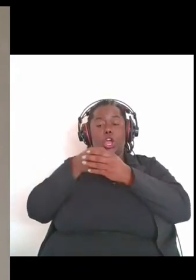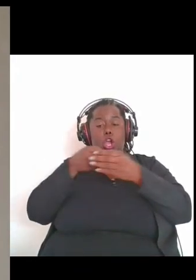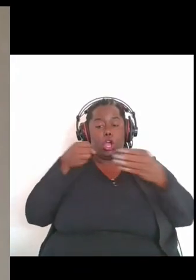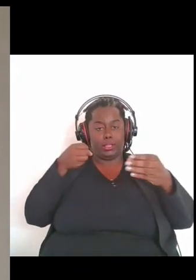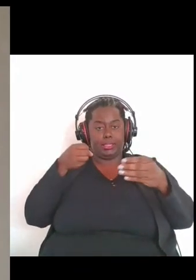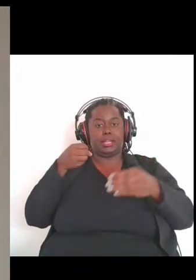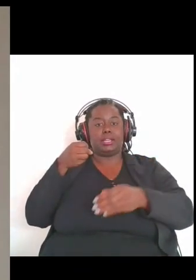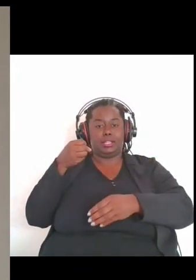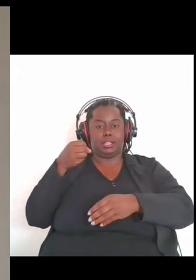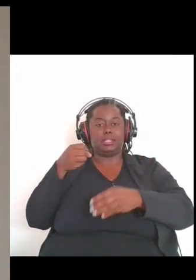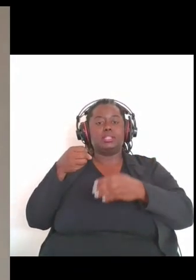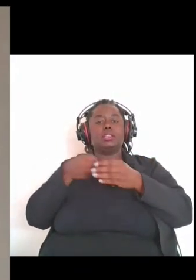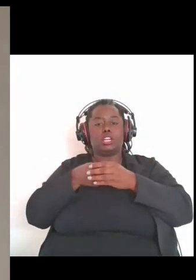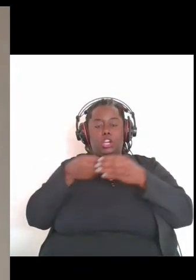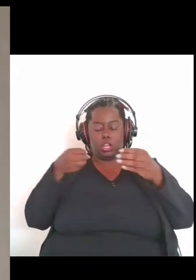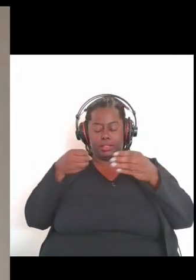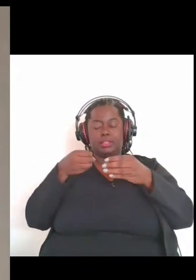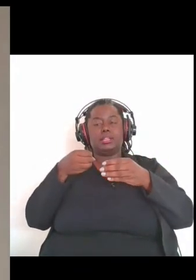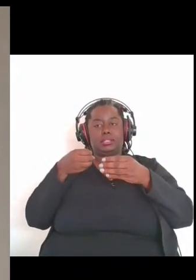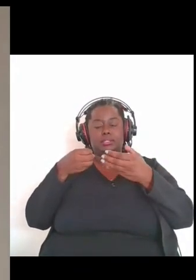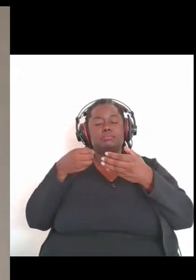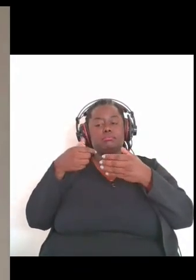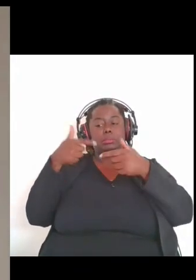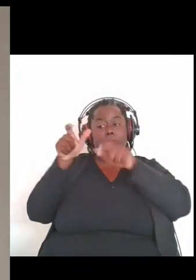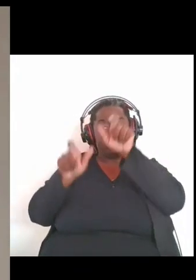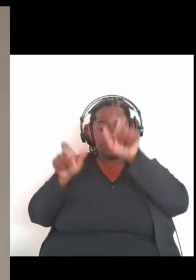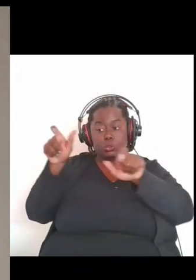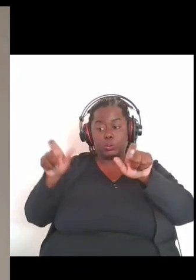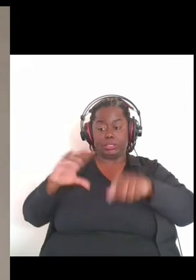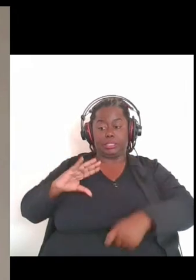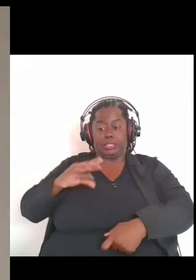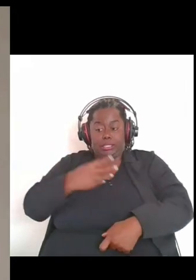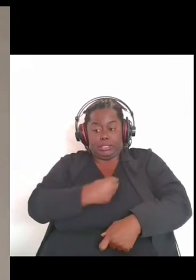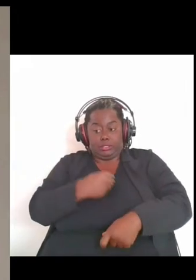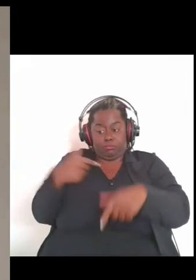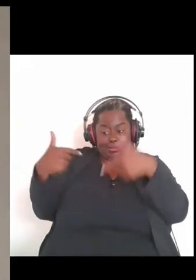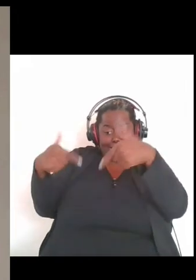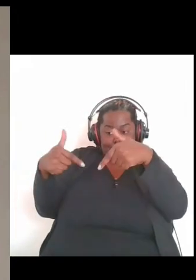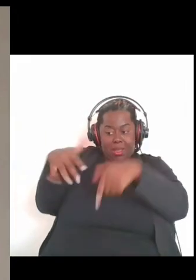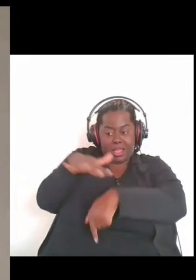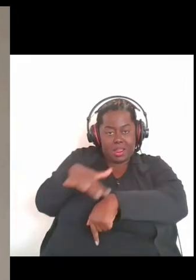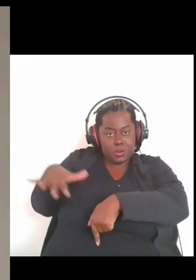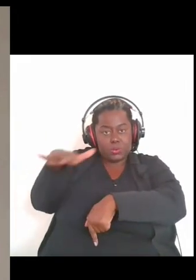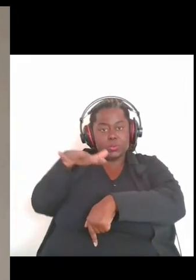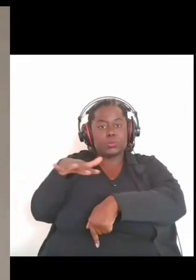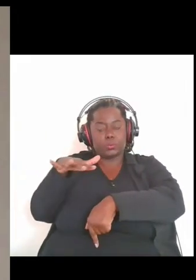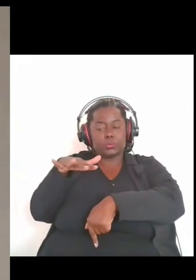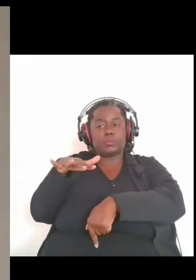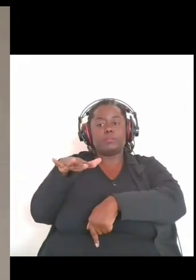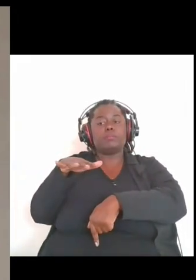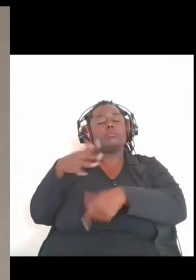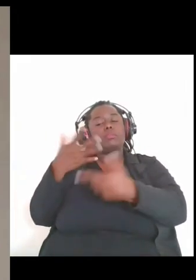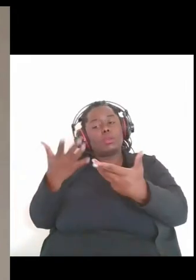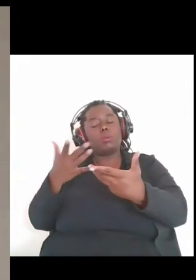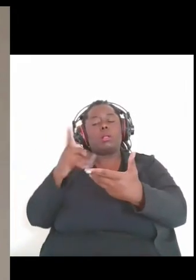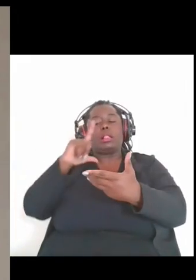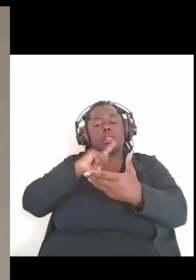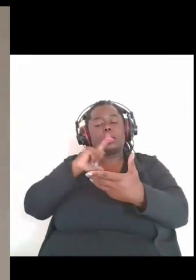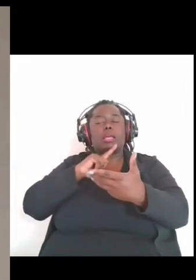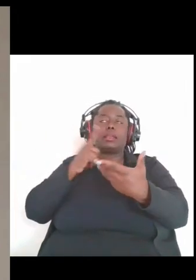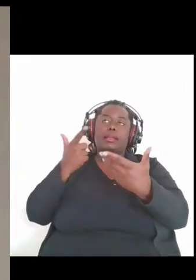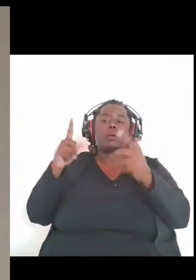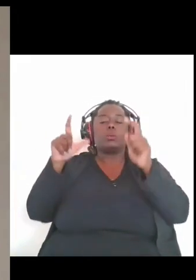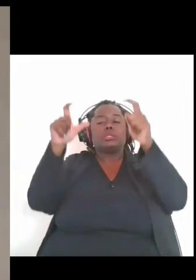quota of work for transgender people so there could be a